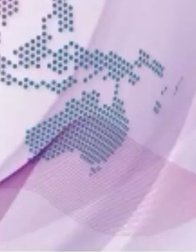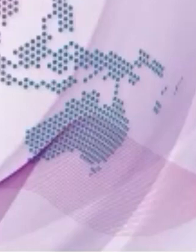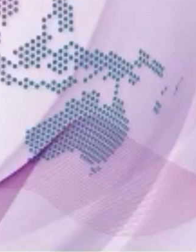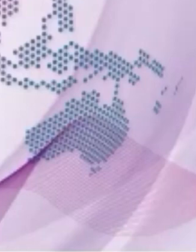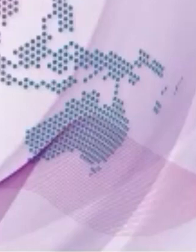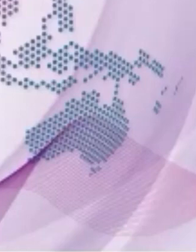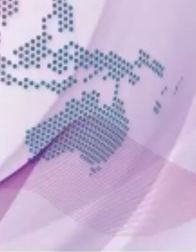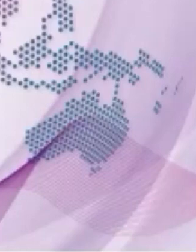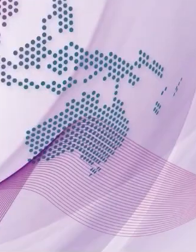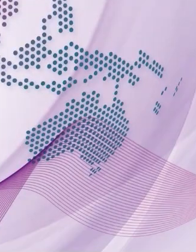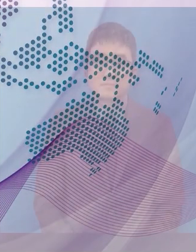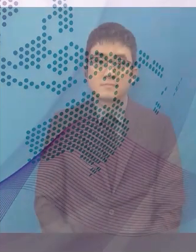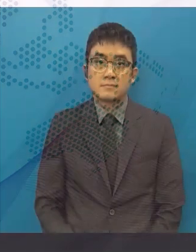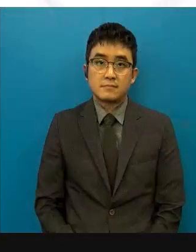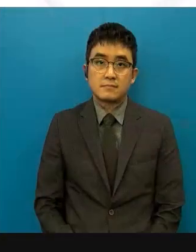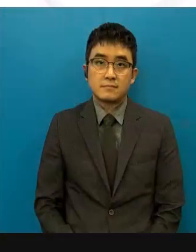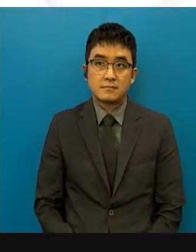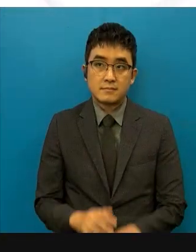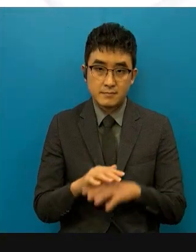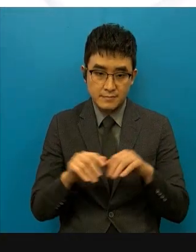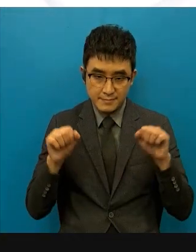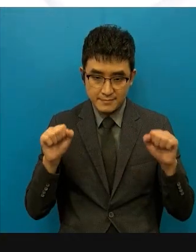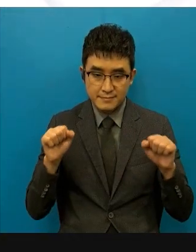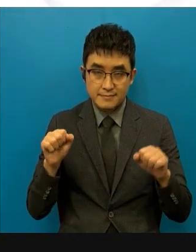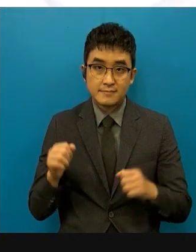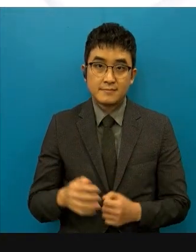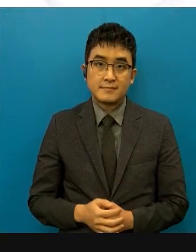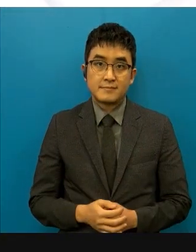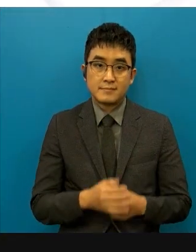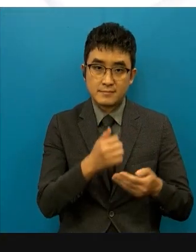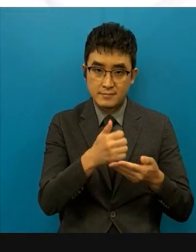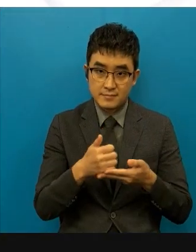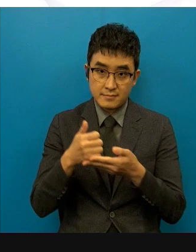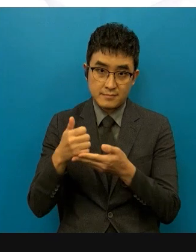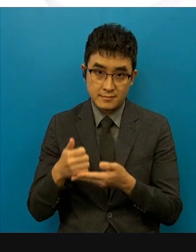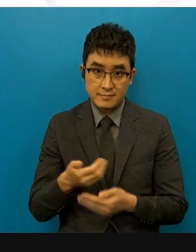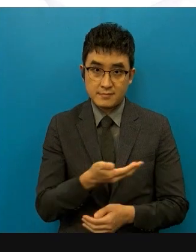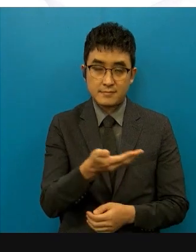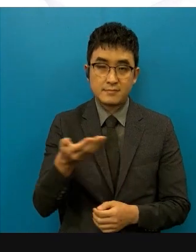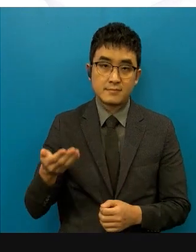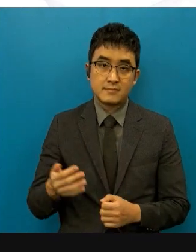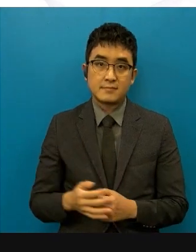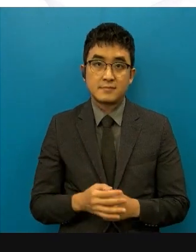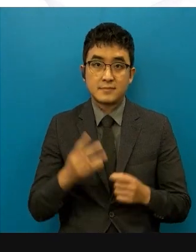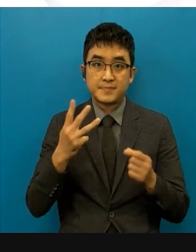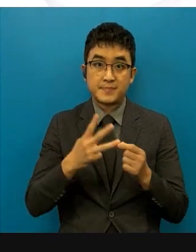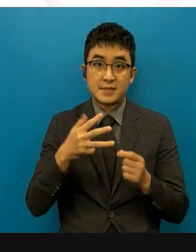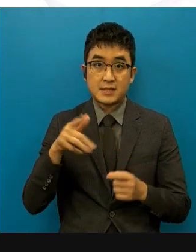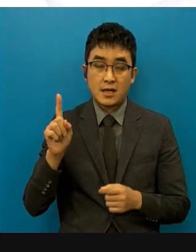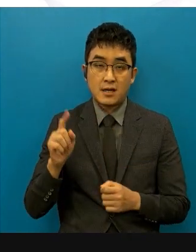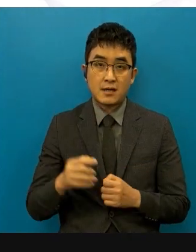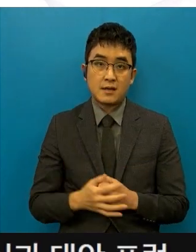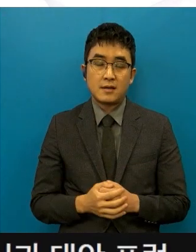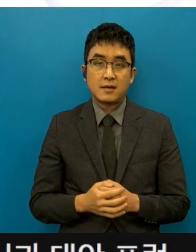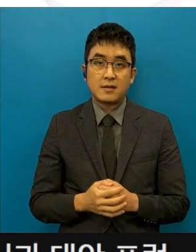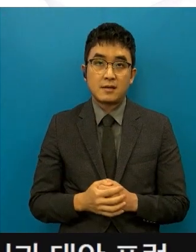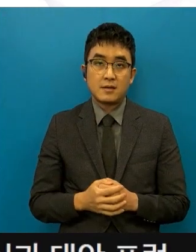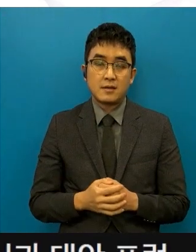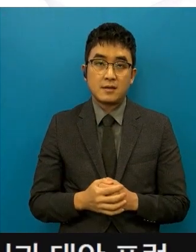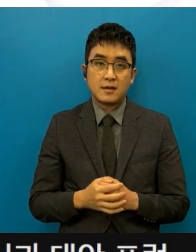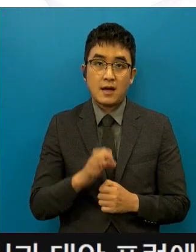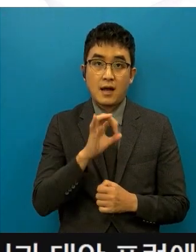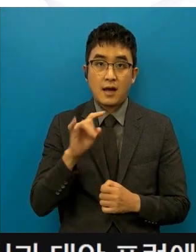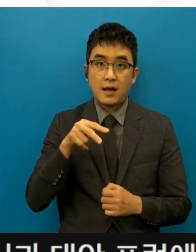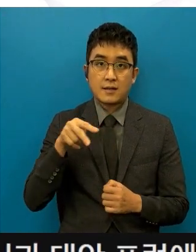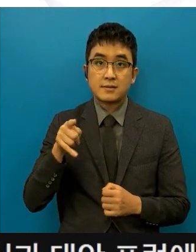Good afternoon, everyone. Welcome to the third ASEM Forum on Human Rights of Older Persons. My name is Yi-Jong and